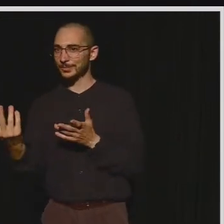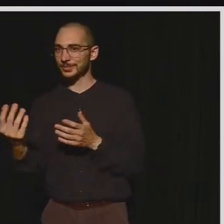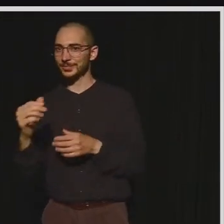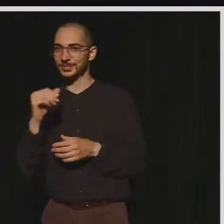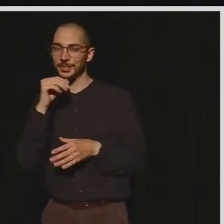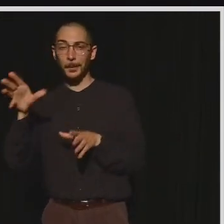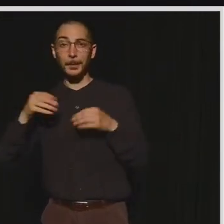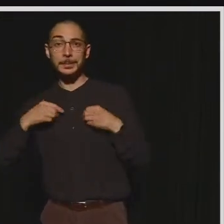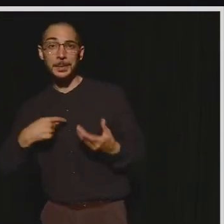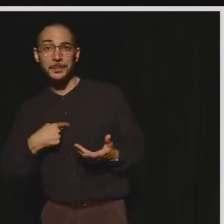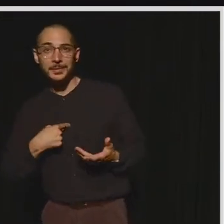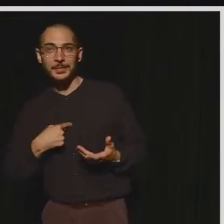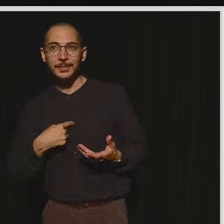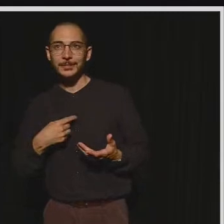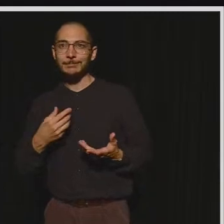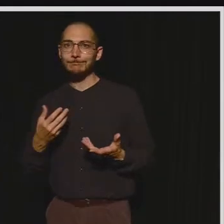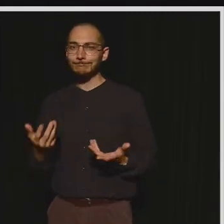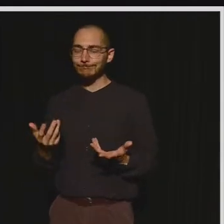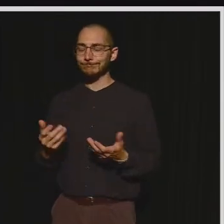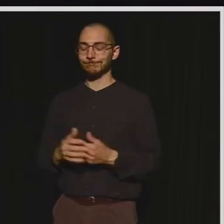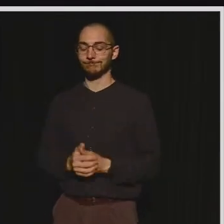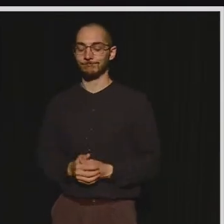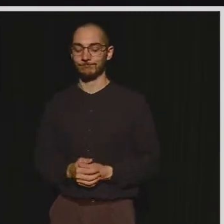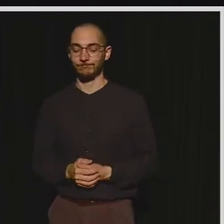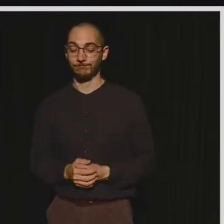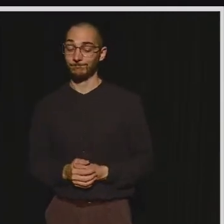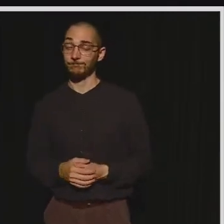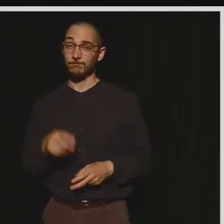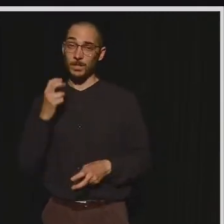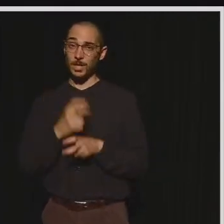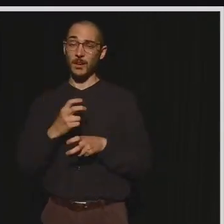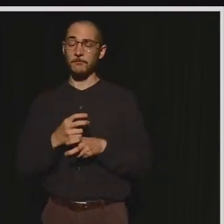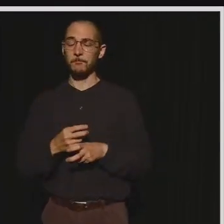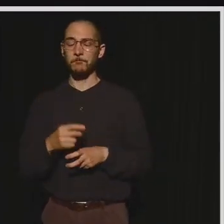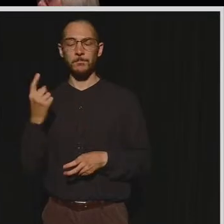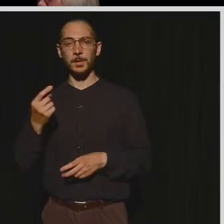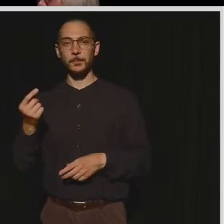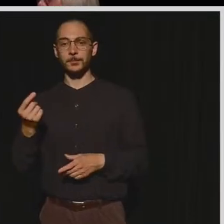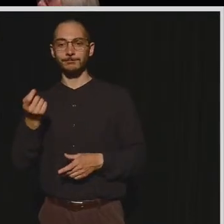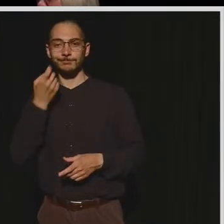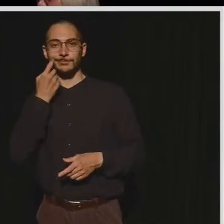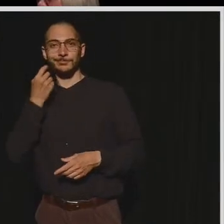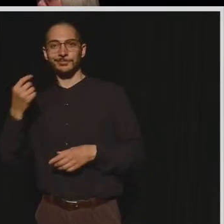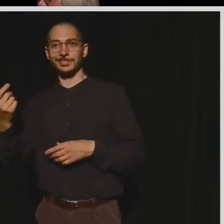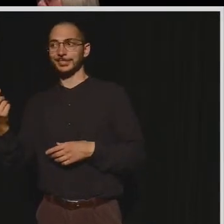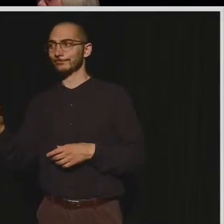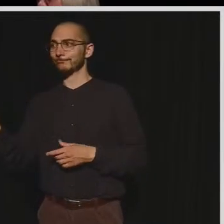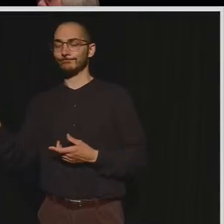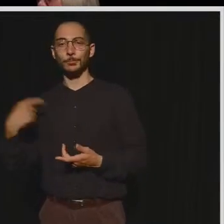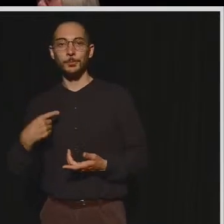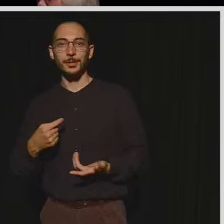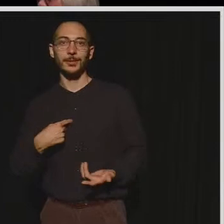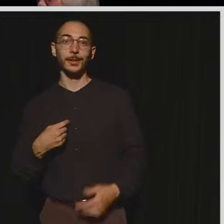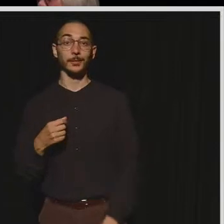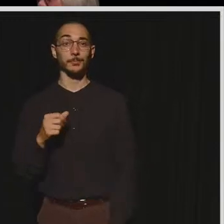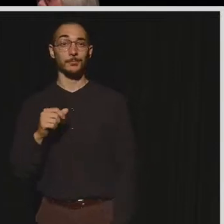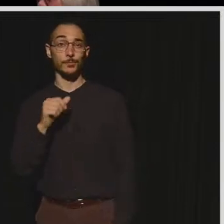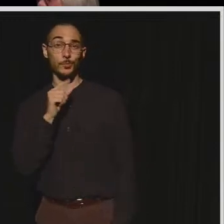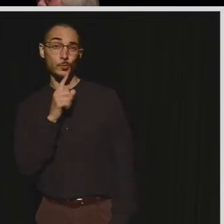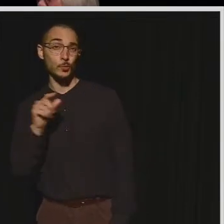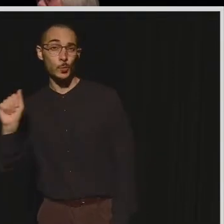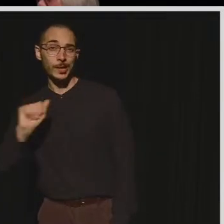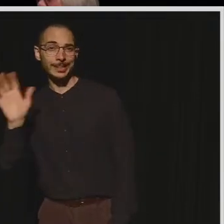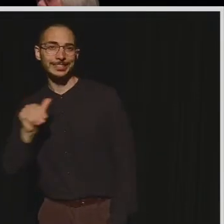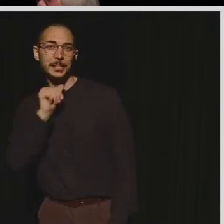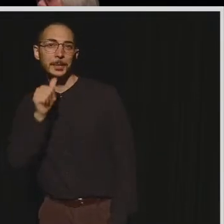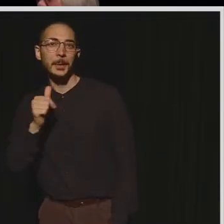but you're not really Asian though, you're kind of whitewashed. And it's really difficult because I'm like,